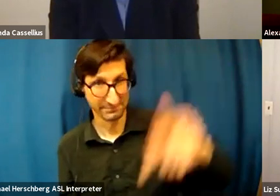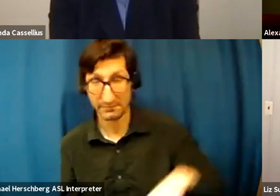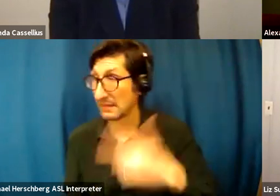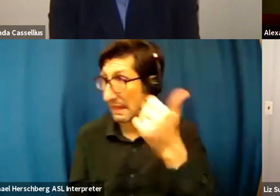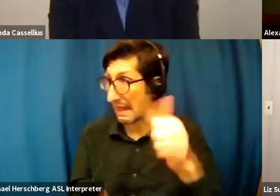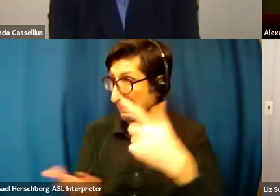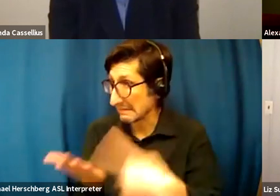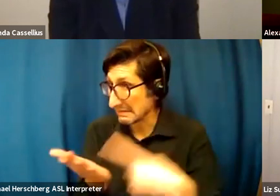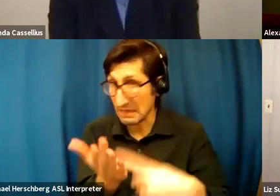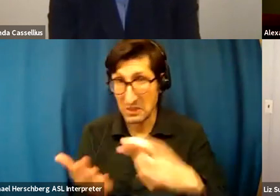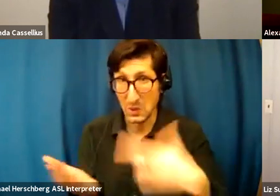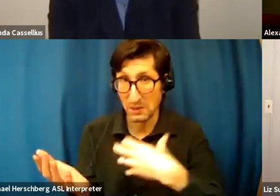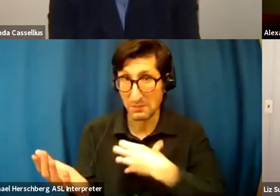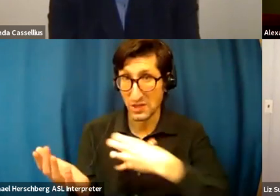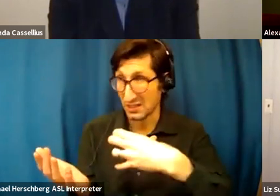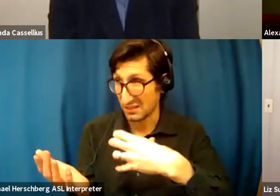or objection to the motion?